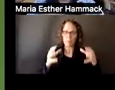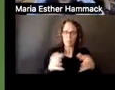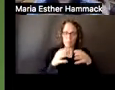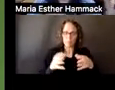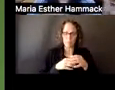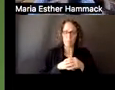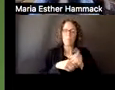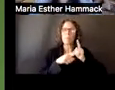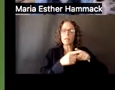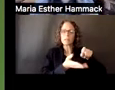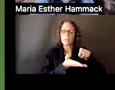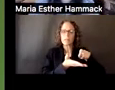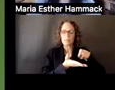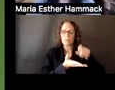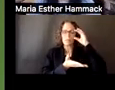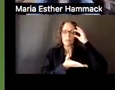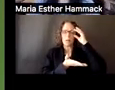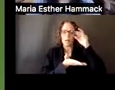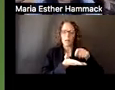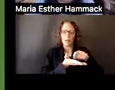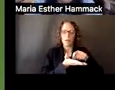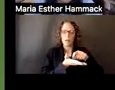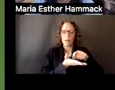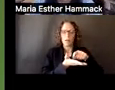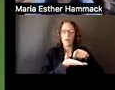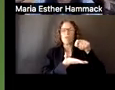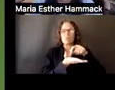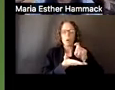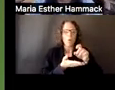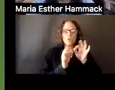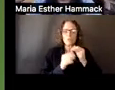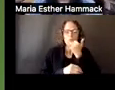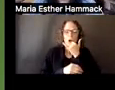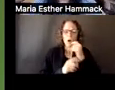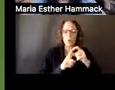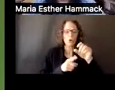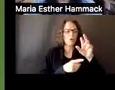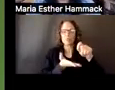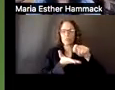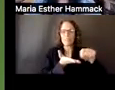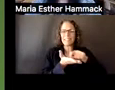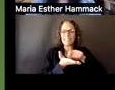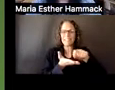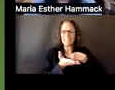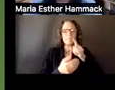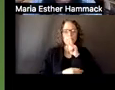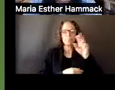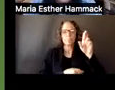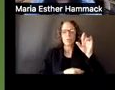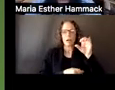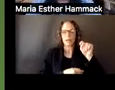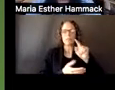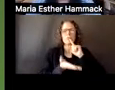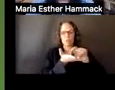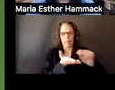only writing, you know, for the sake of writing about, you know, their condemnation or their anti-slavery